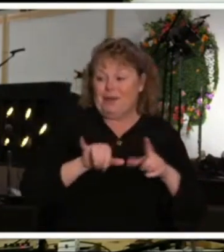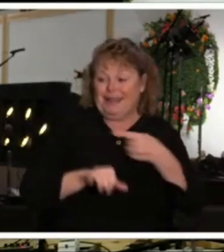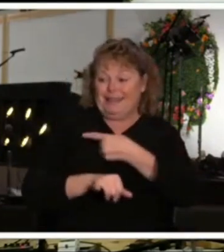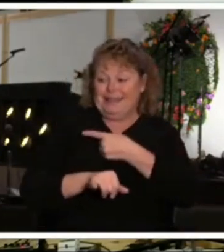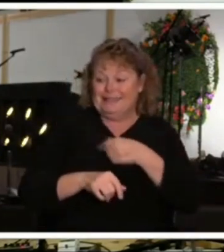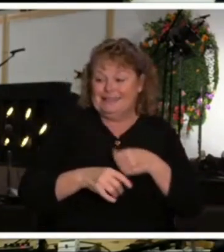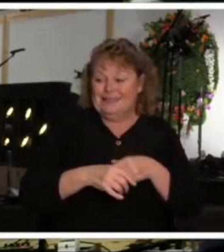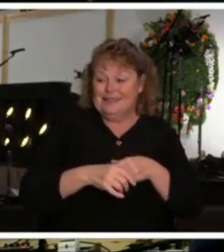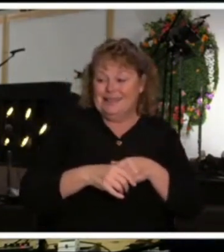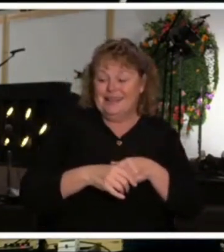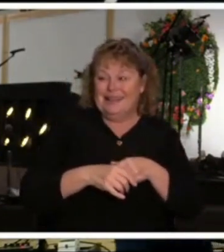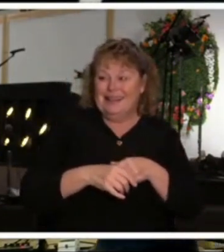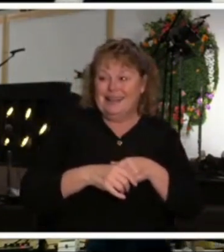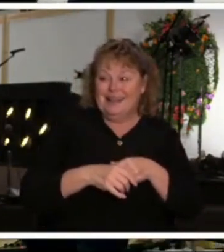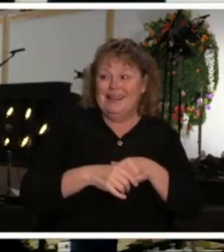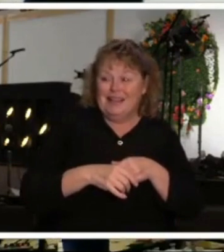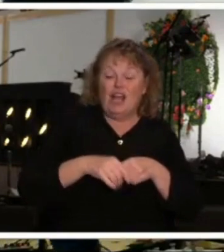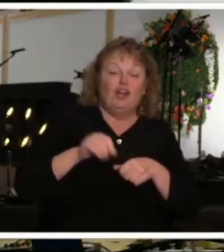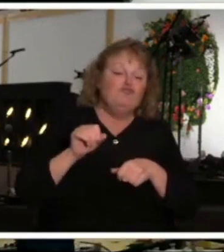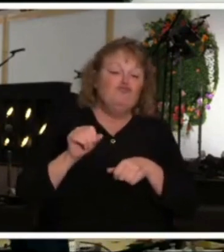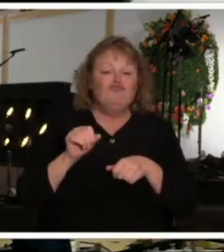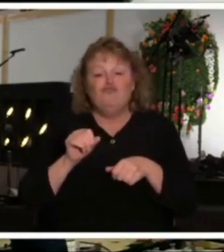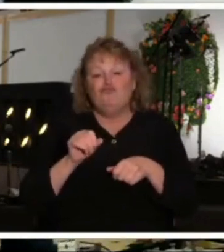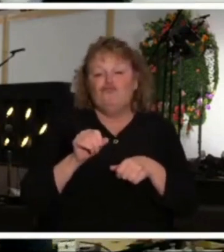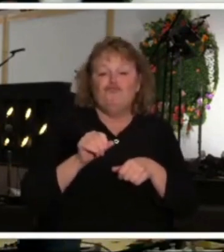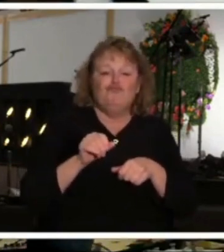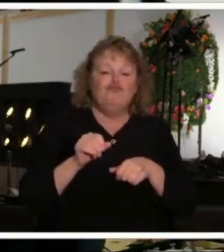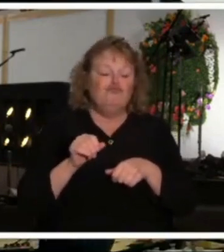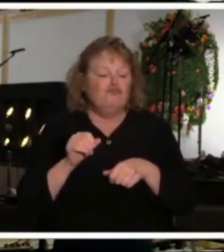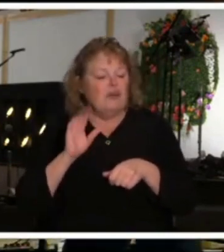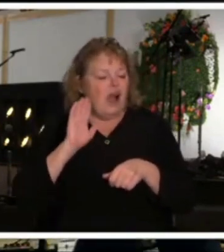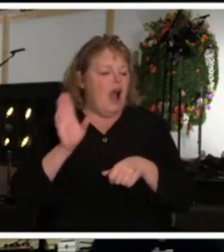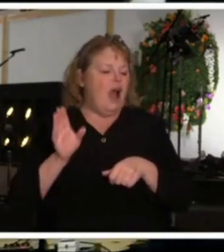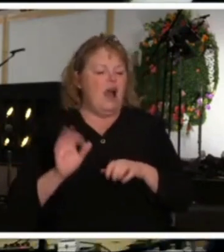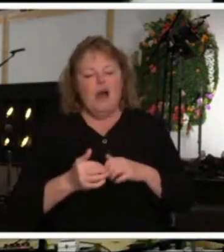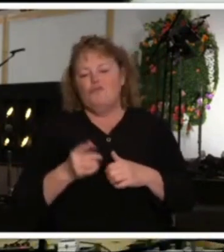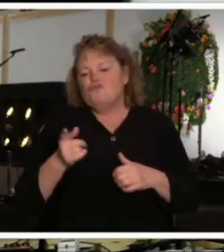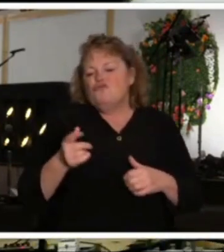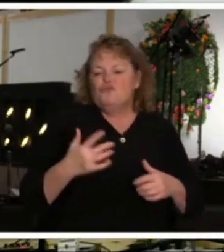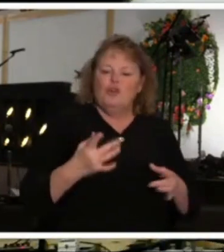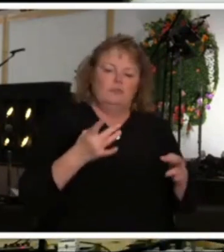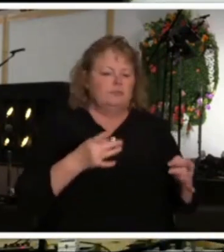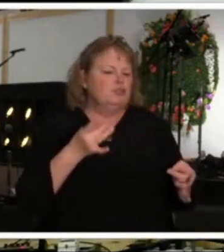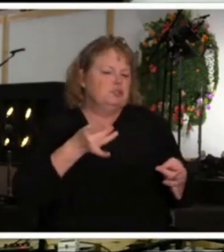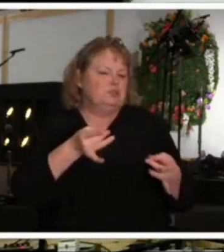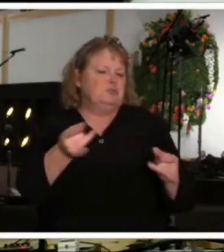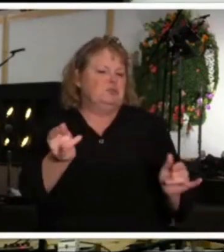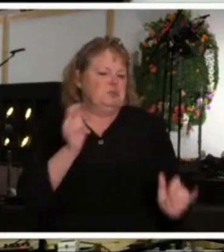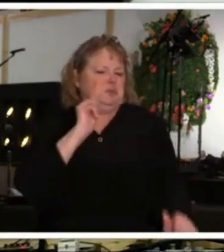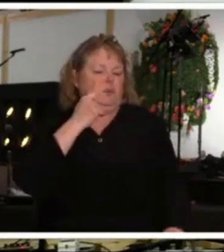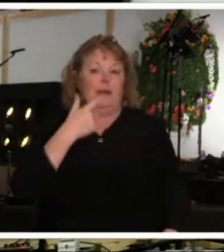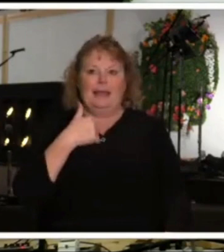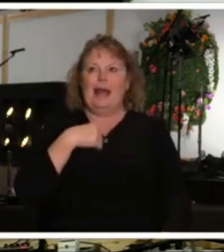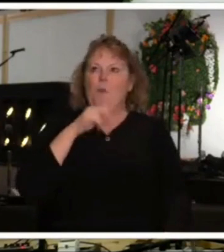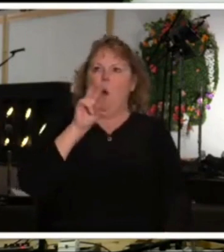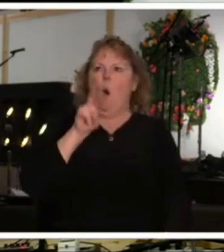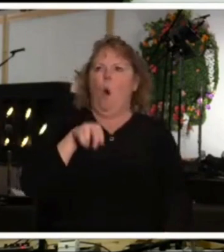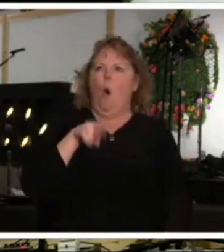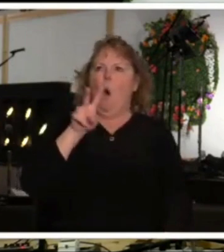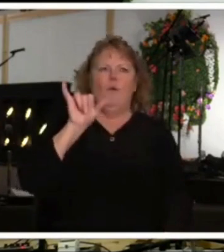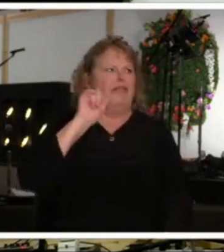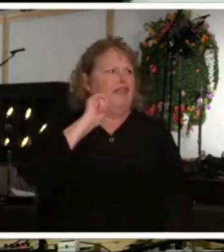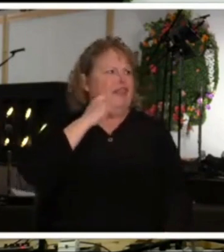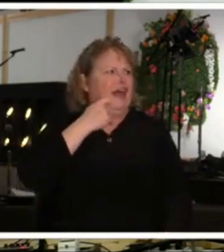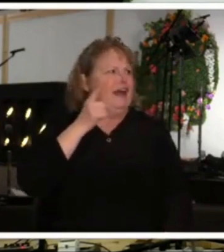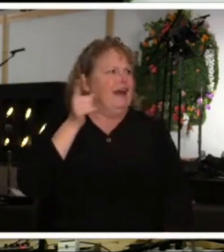this. Yeah, man, how you doing, brother? Yeah, all right, brother. Yeah, they do things like that. And I'm sitting there, and I'm making judgments, like,